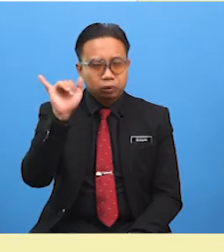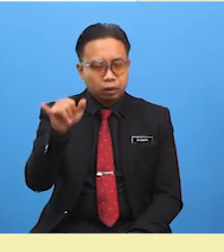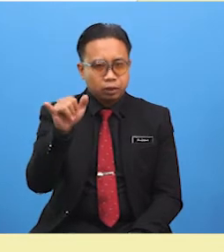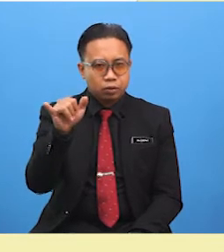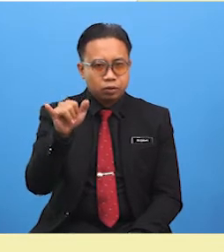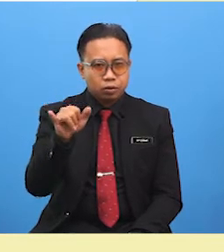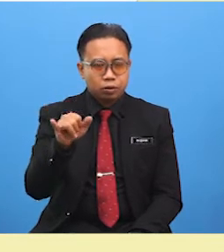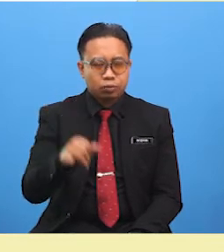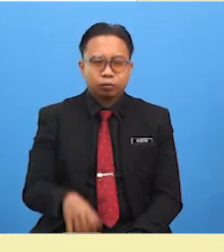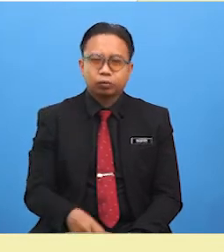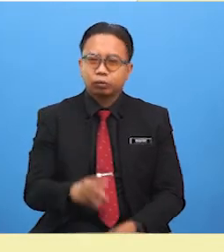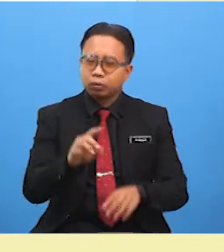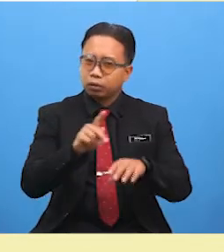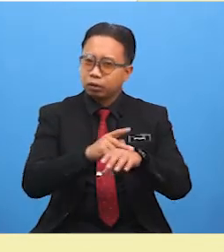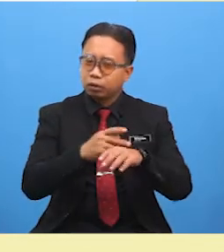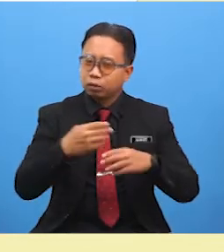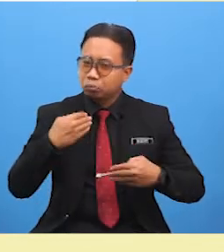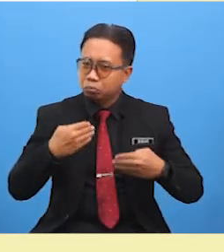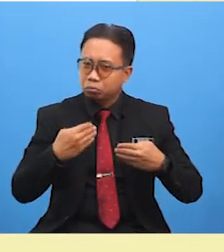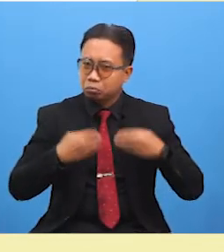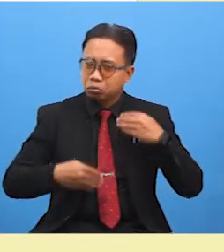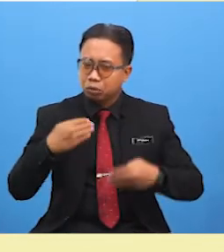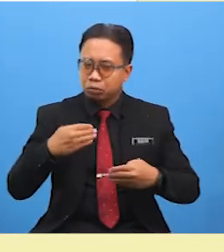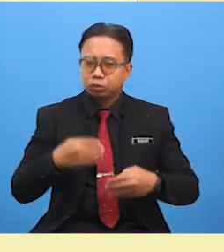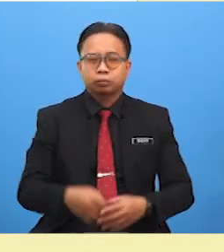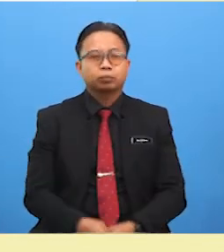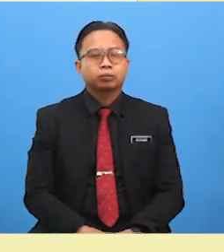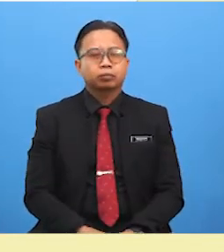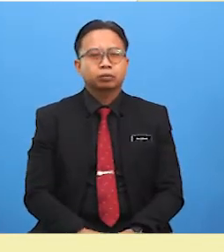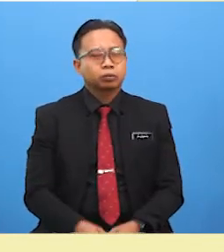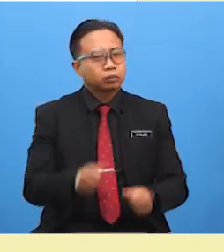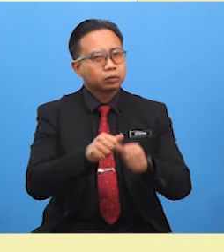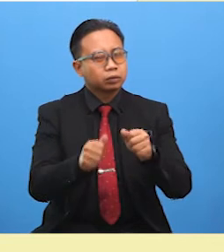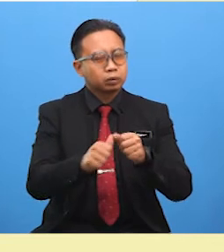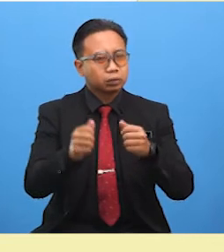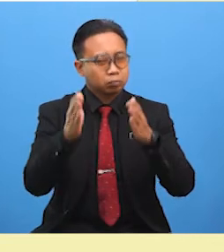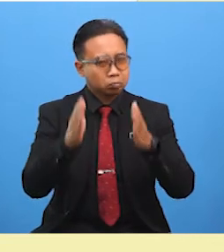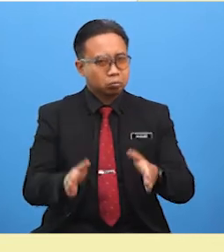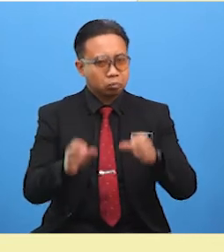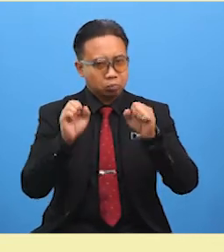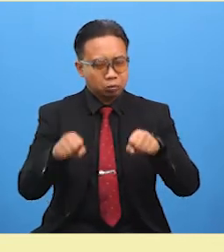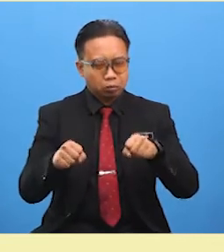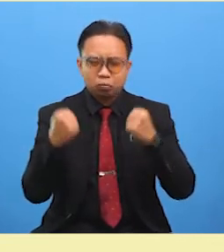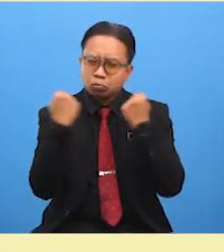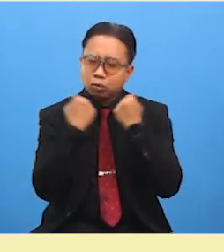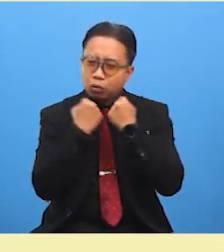now, as everyone or anyone can get very cold on a snowmobile due to the temperature.